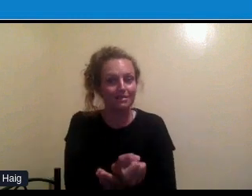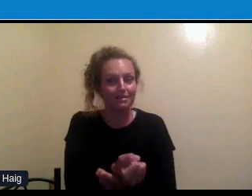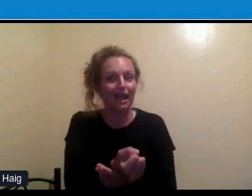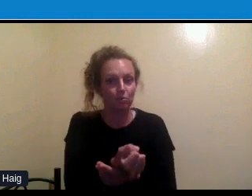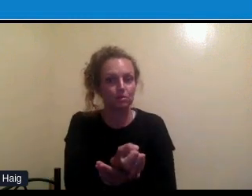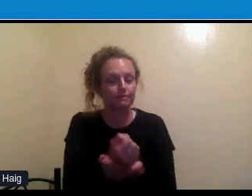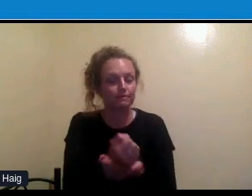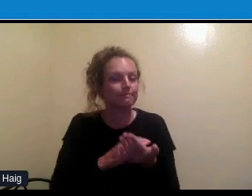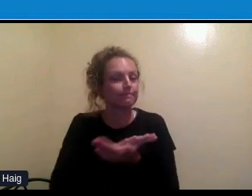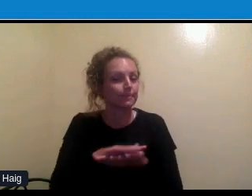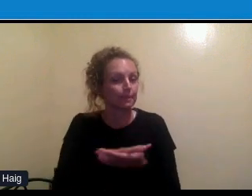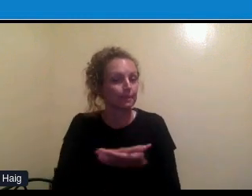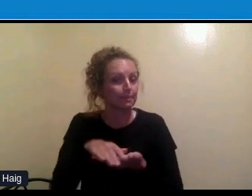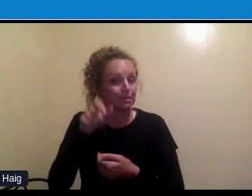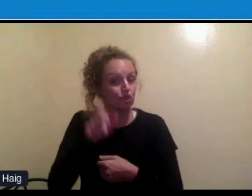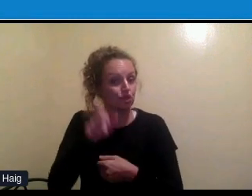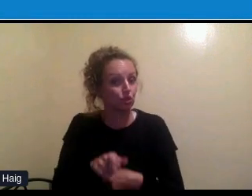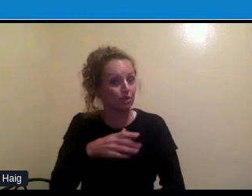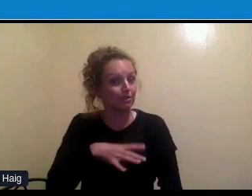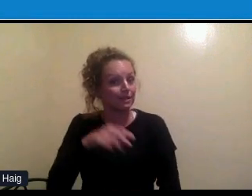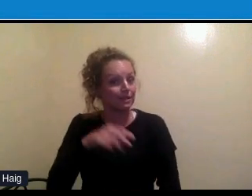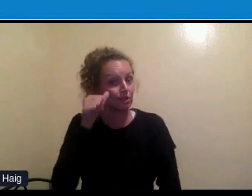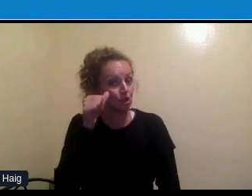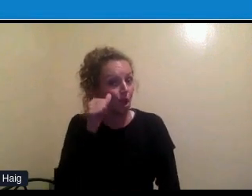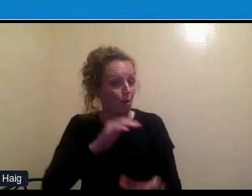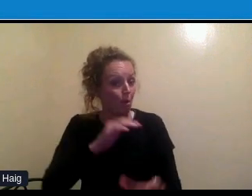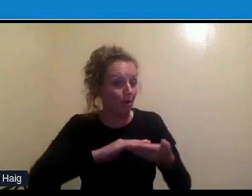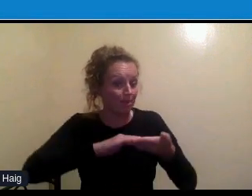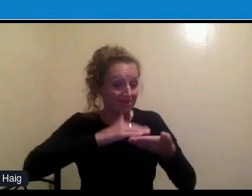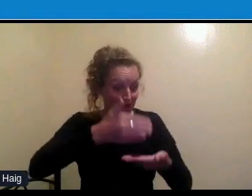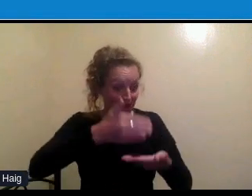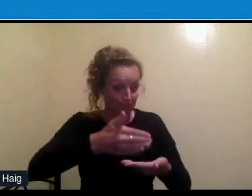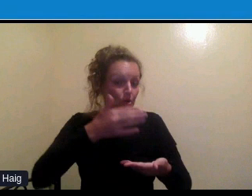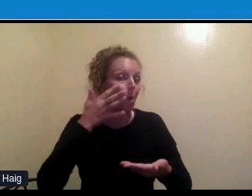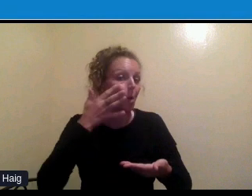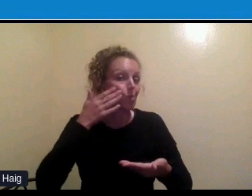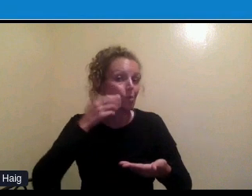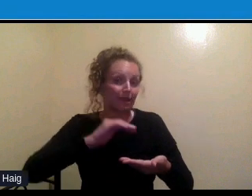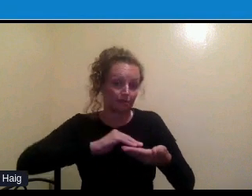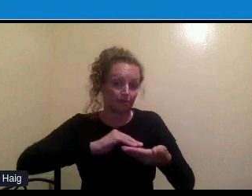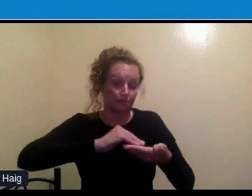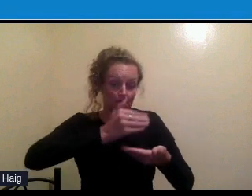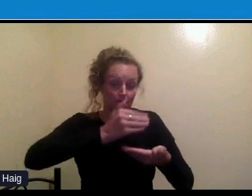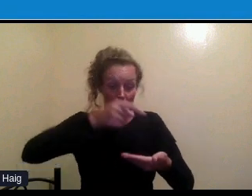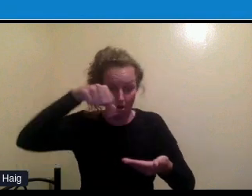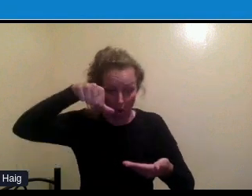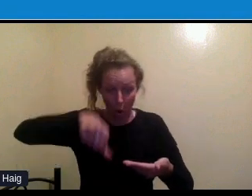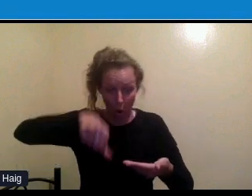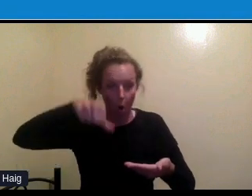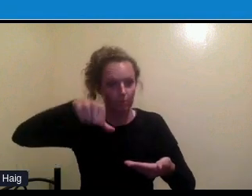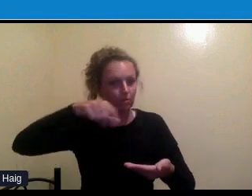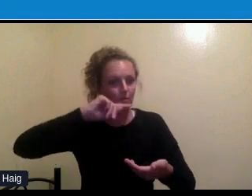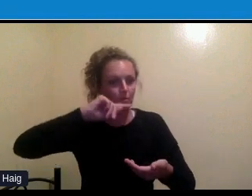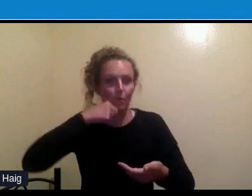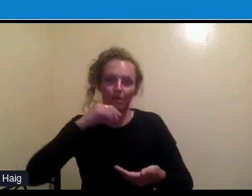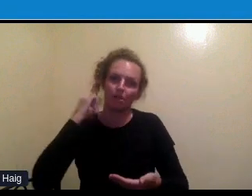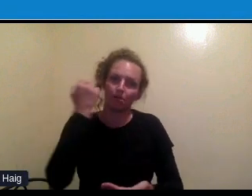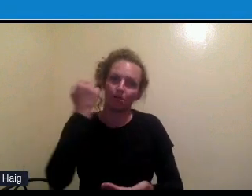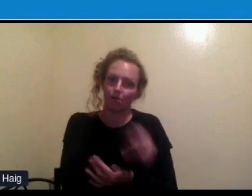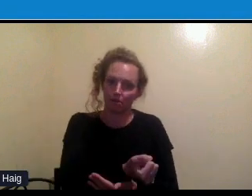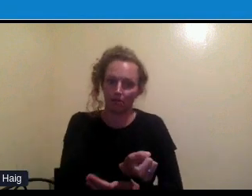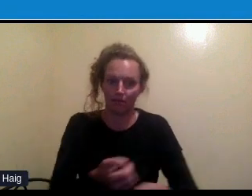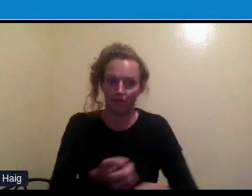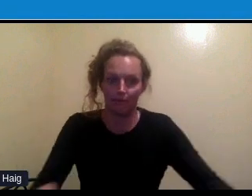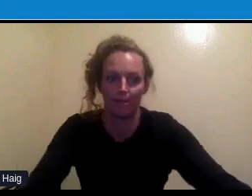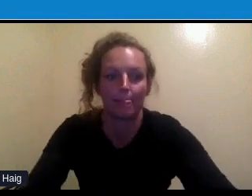know whether a laptop, when they turn it on, would it cause them to pass out, which is, of course,